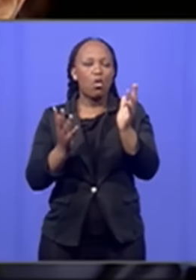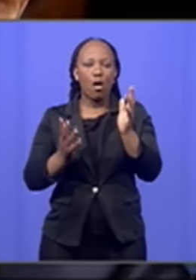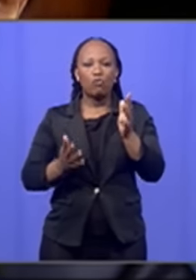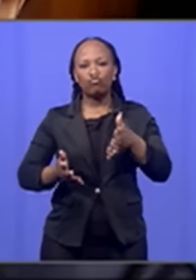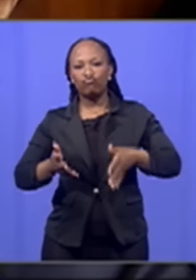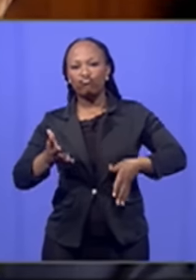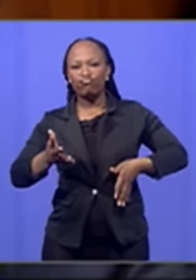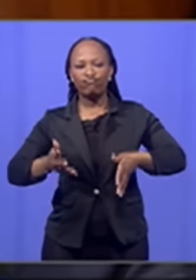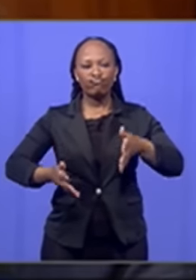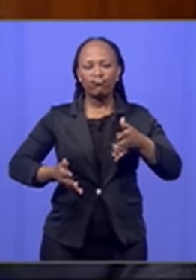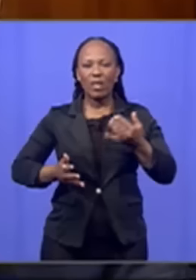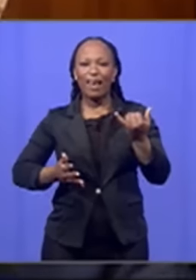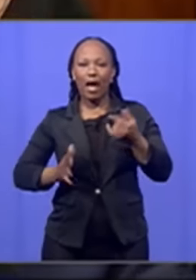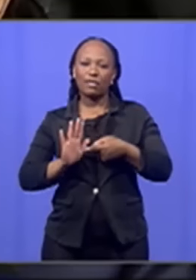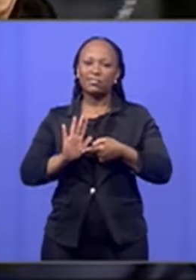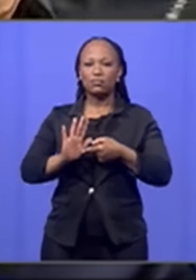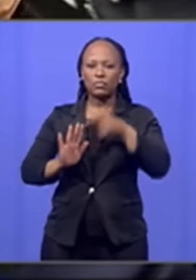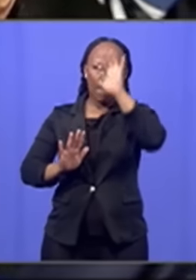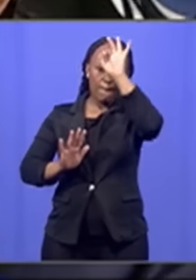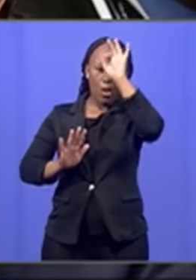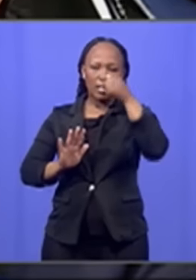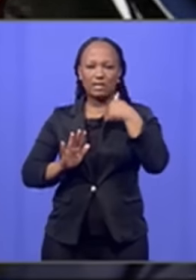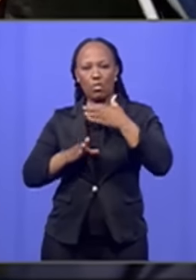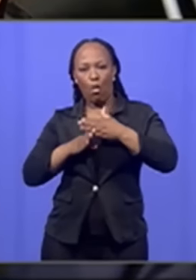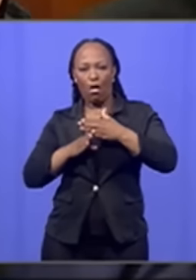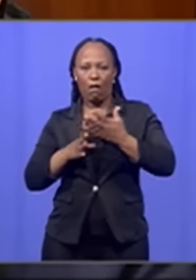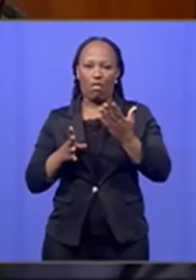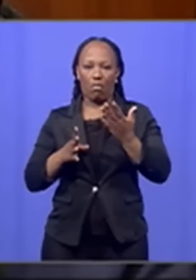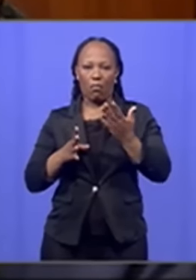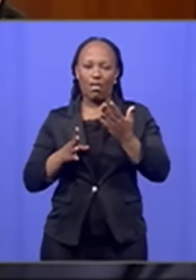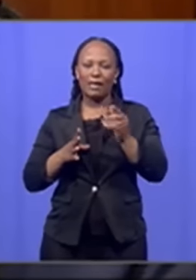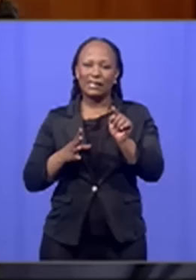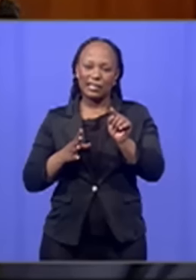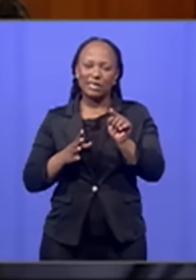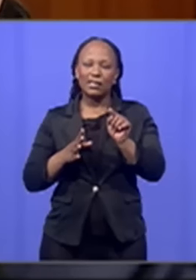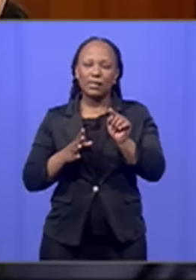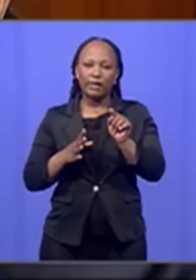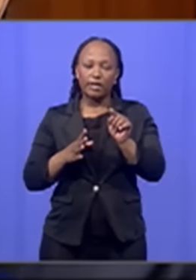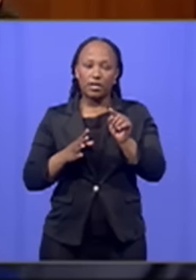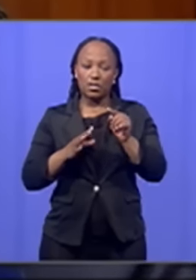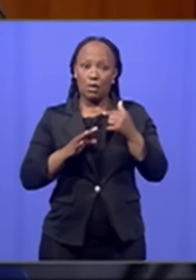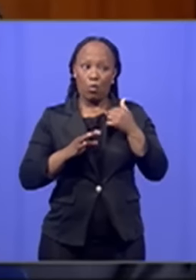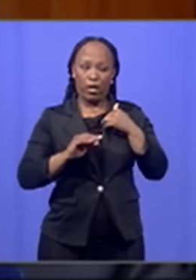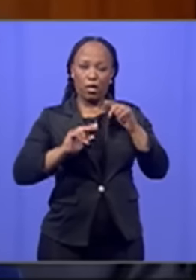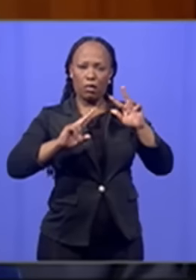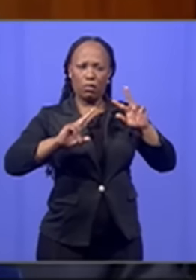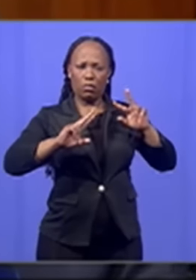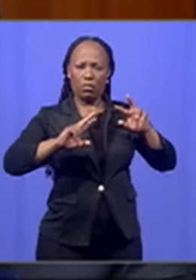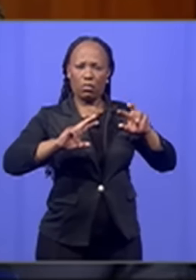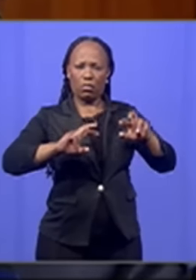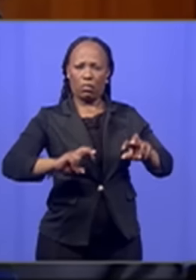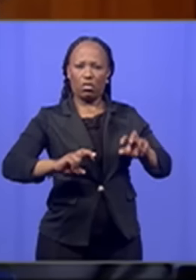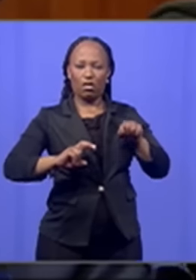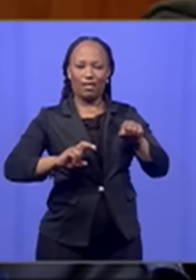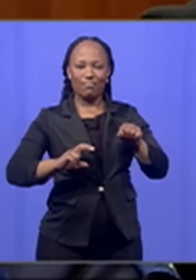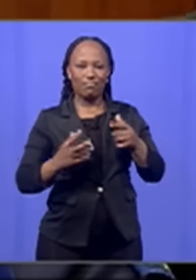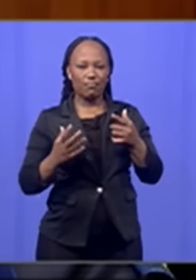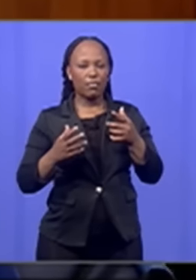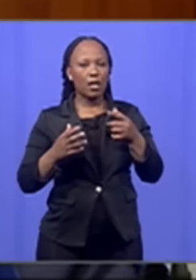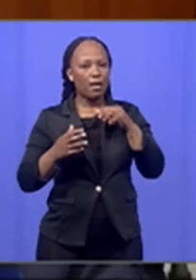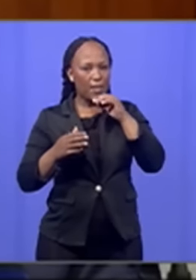identify himself as a law enforcement officer. So from our investigation, we feel that this was a way